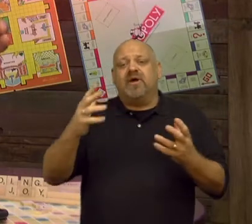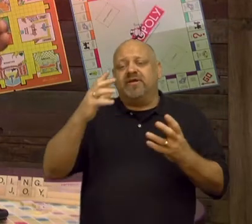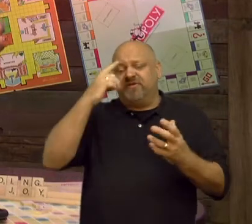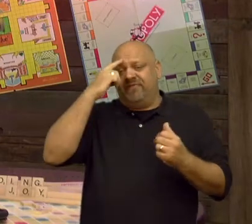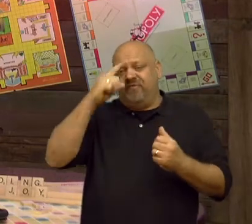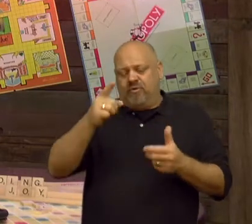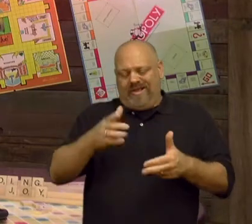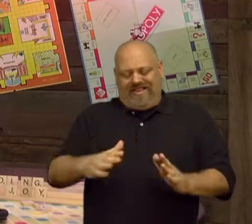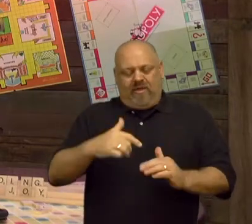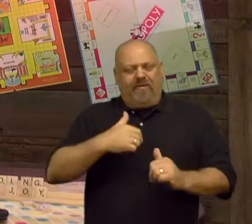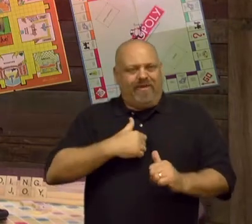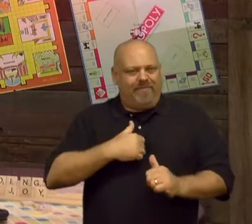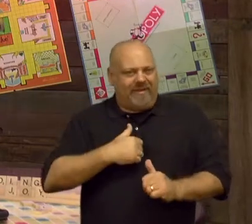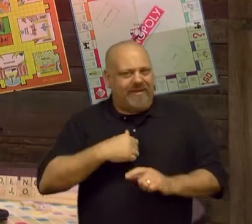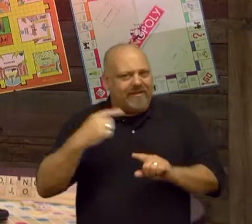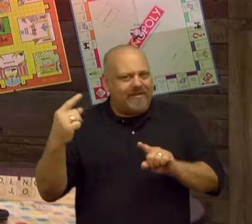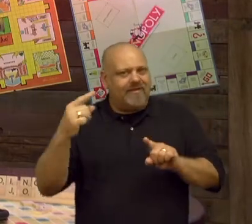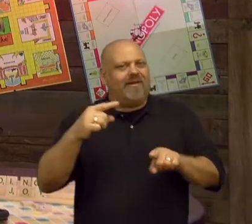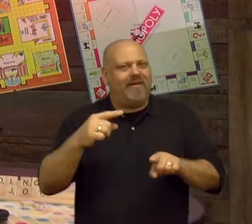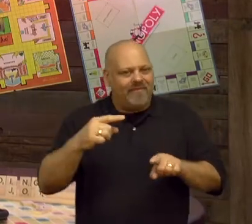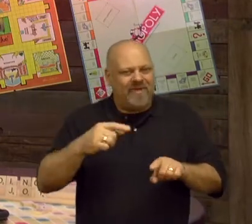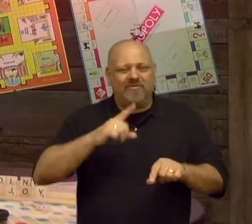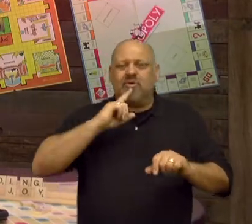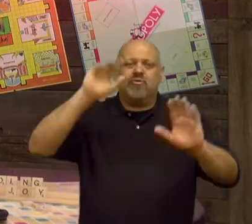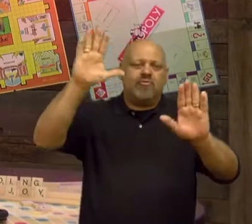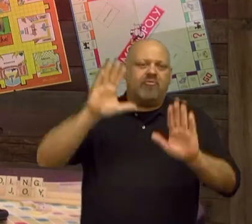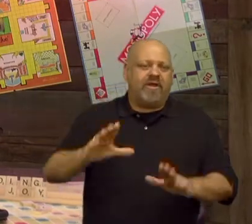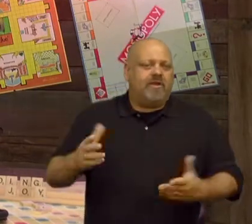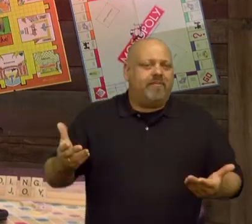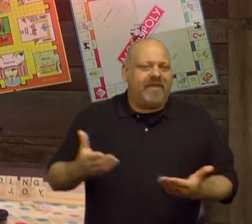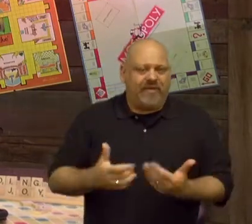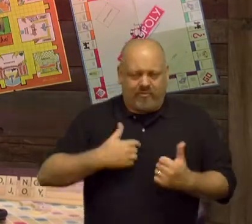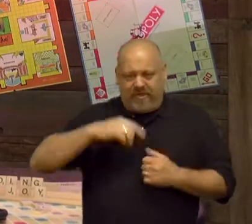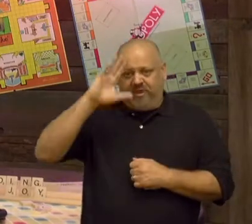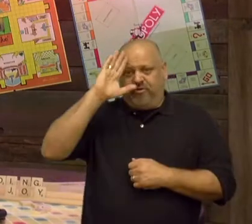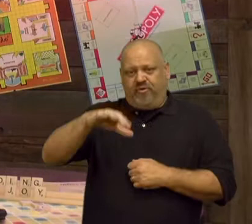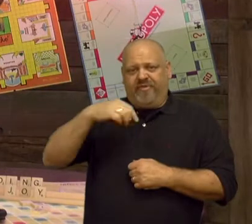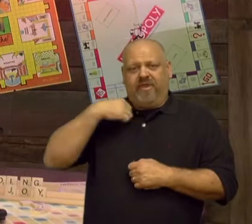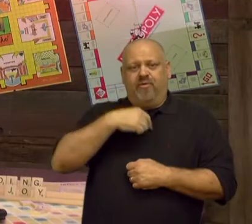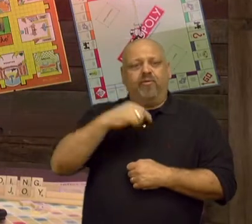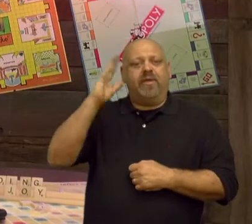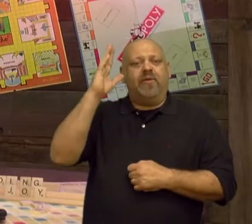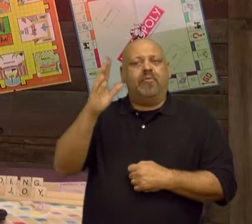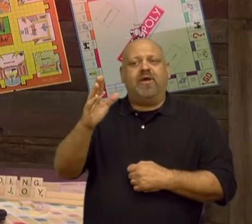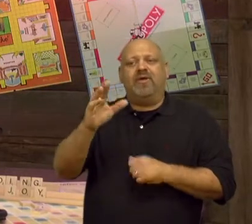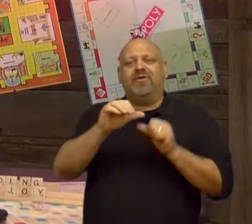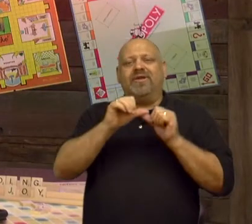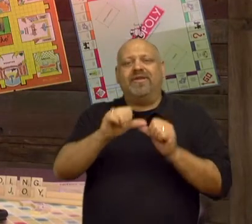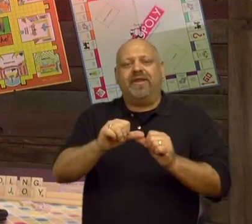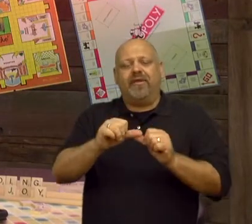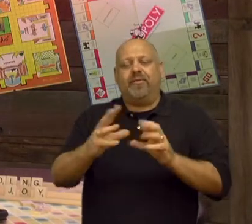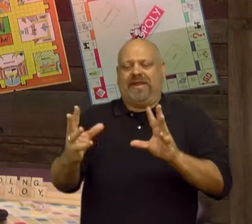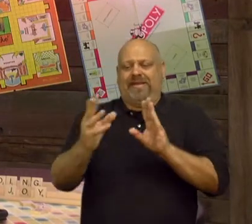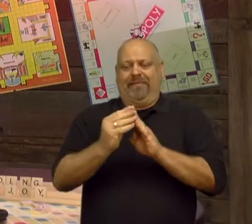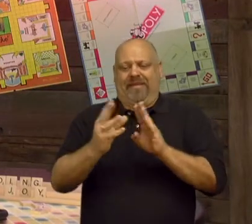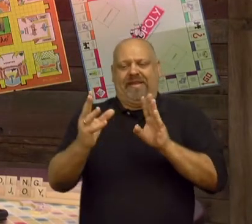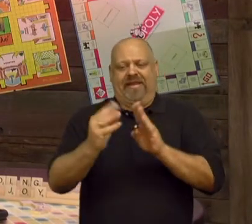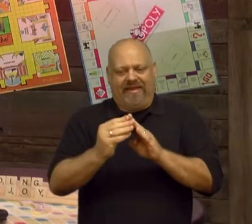amen. Thank you so much for allowing me to come out. It's so great to be here. I know that we're